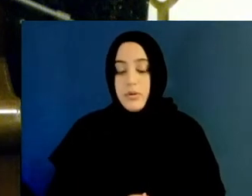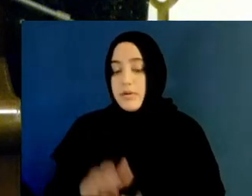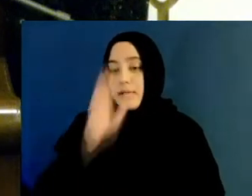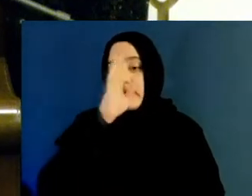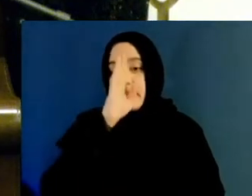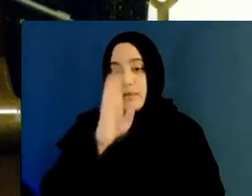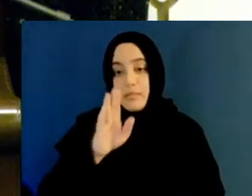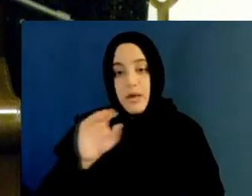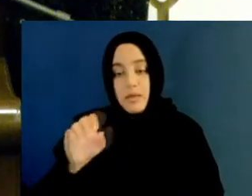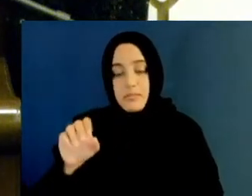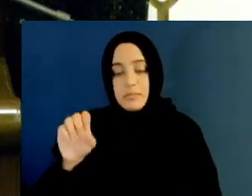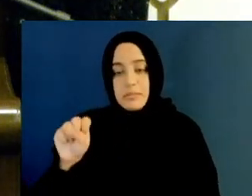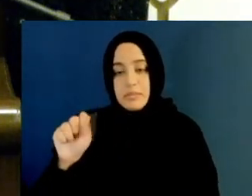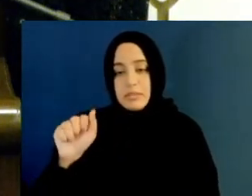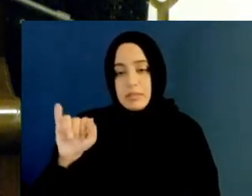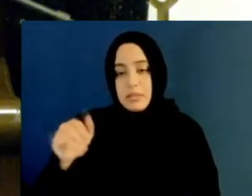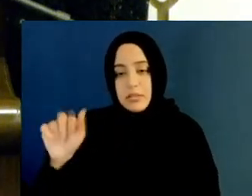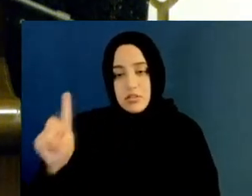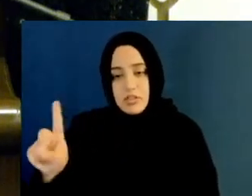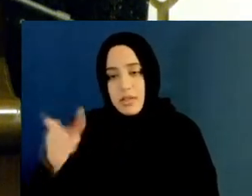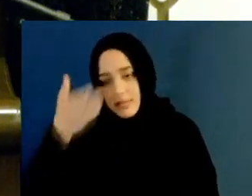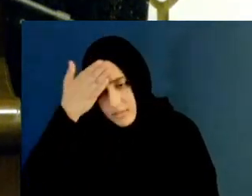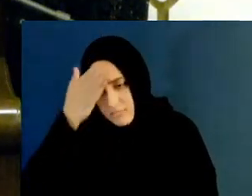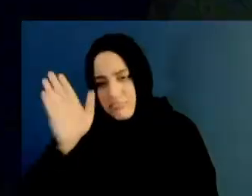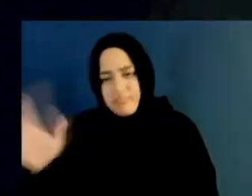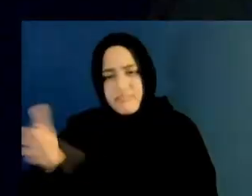Imam Sajjad went through in his life.